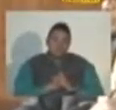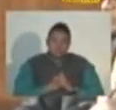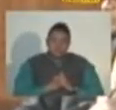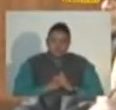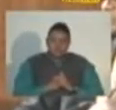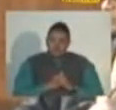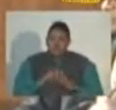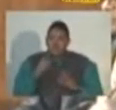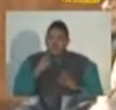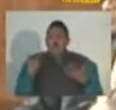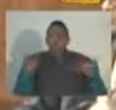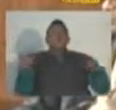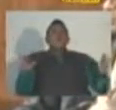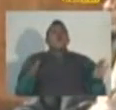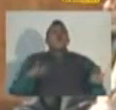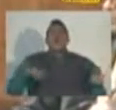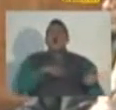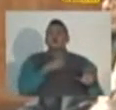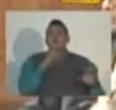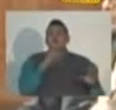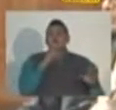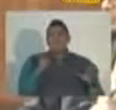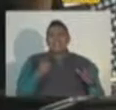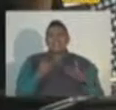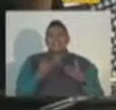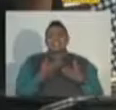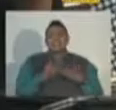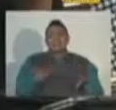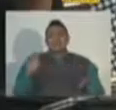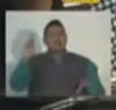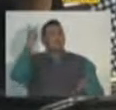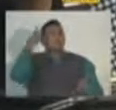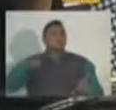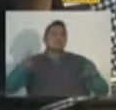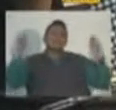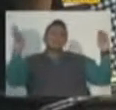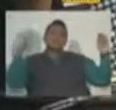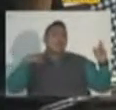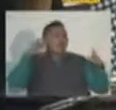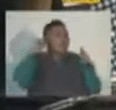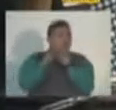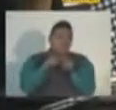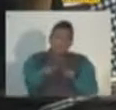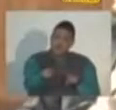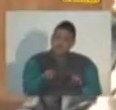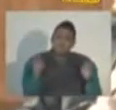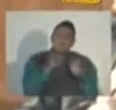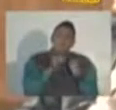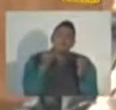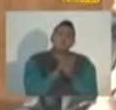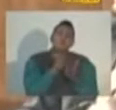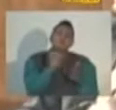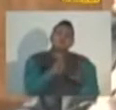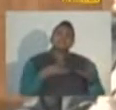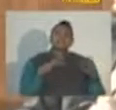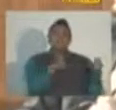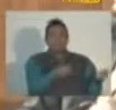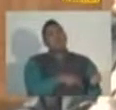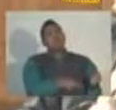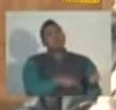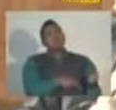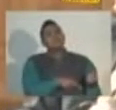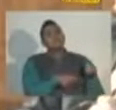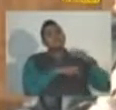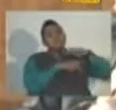want, Mr. Speaker, for us to divide politically on the issue. I am agreeing with you. More money needs to be spent